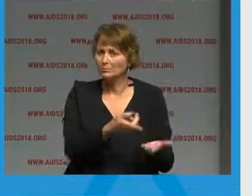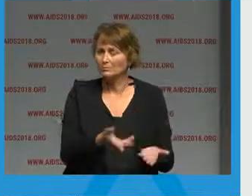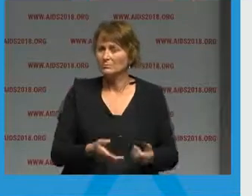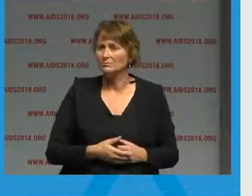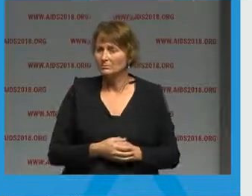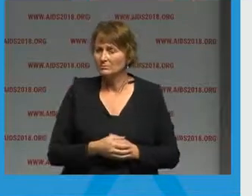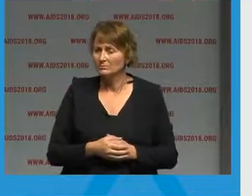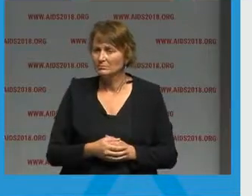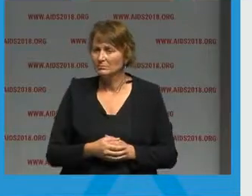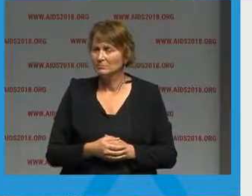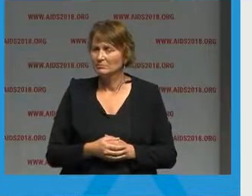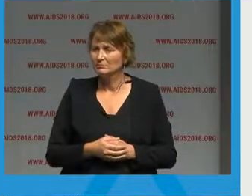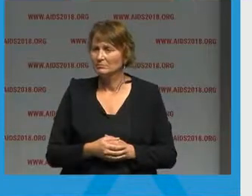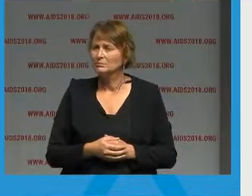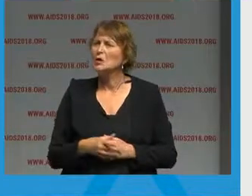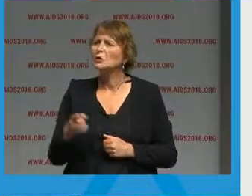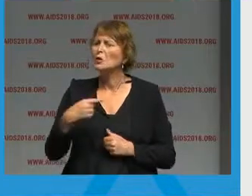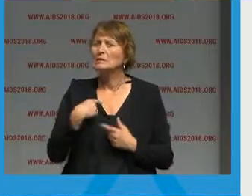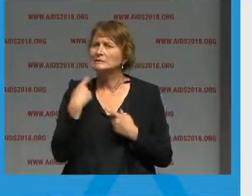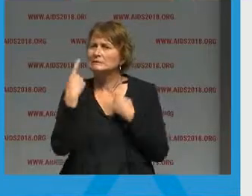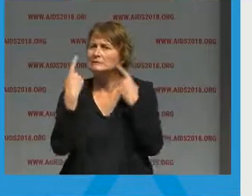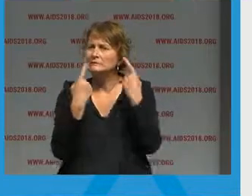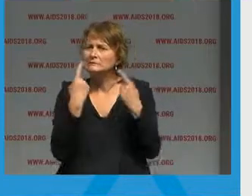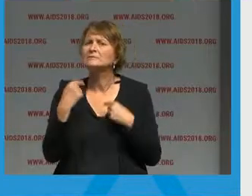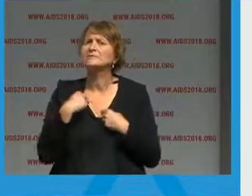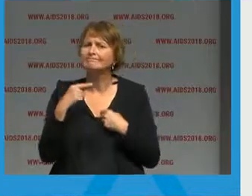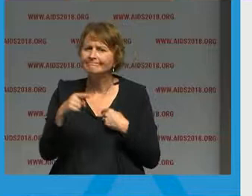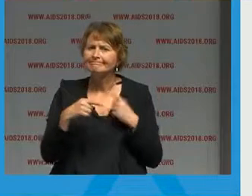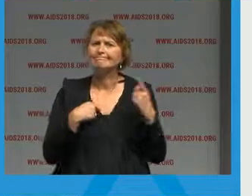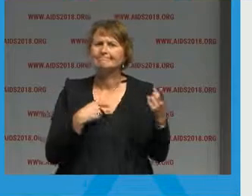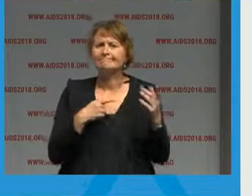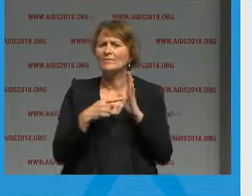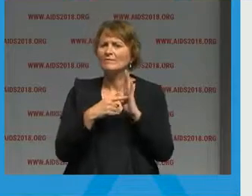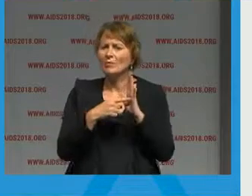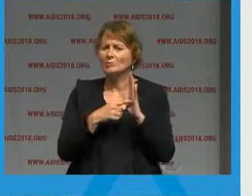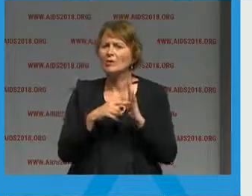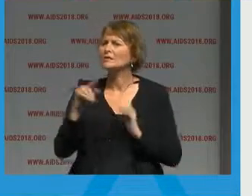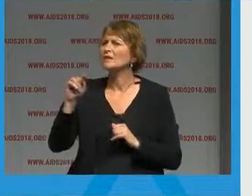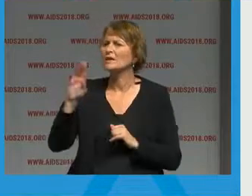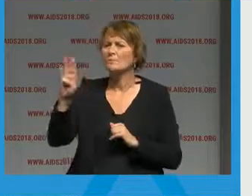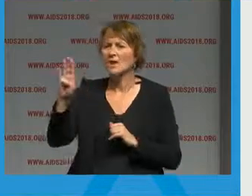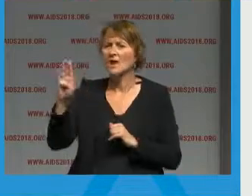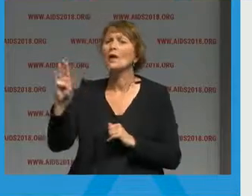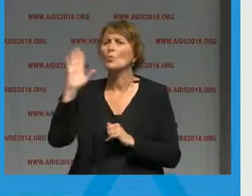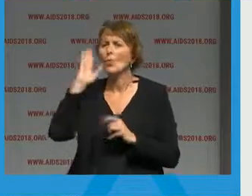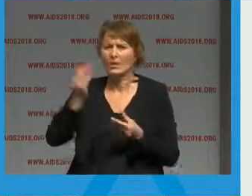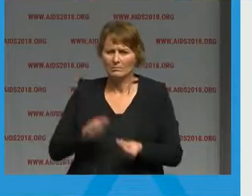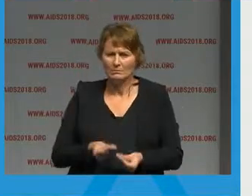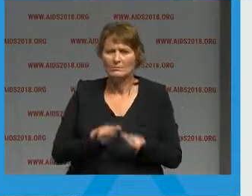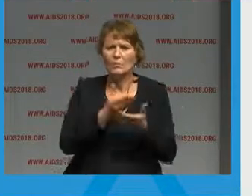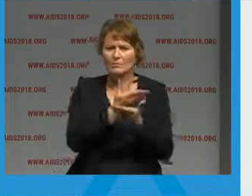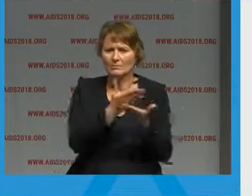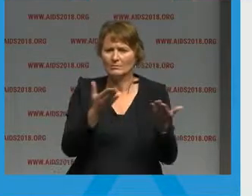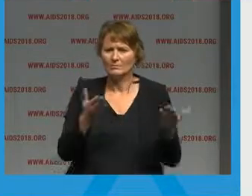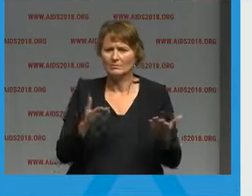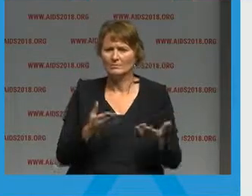Or you only concerned that you will get on flights and bring TB to you?